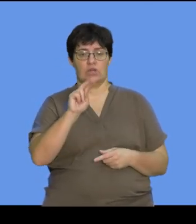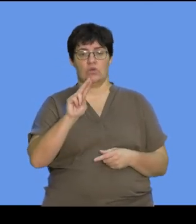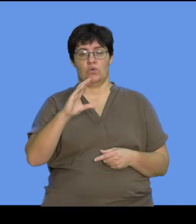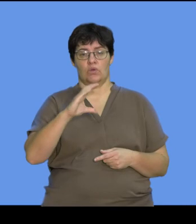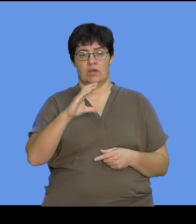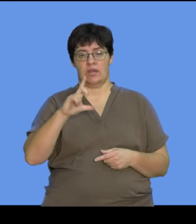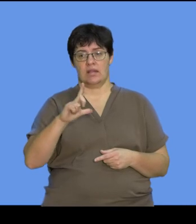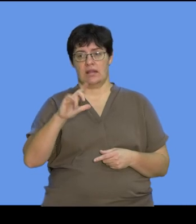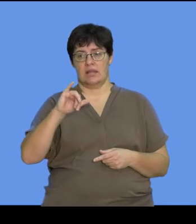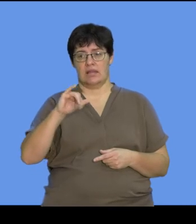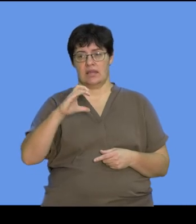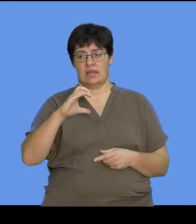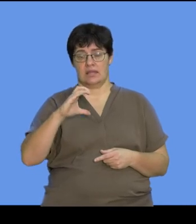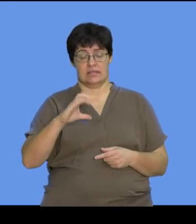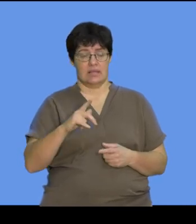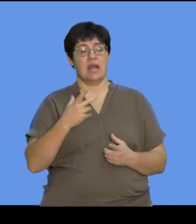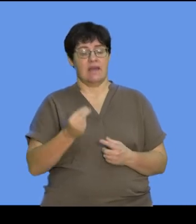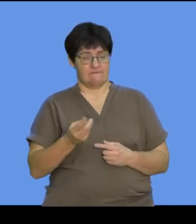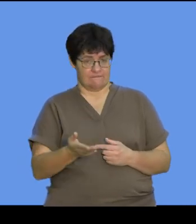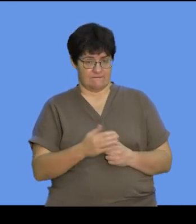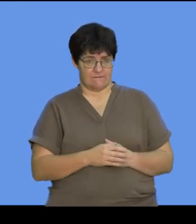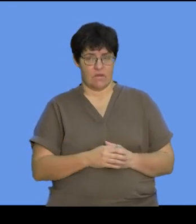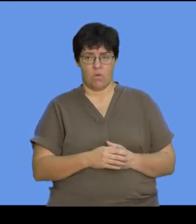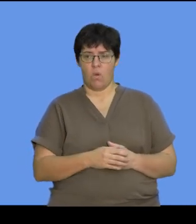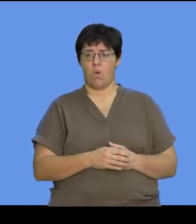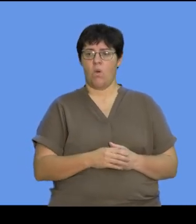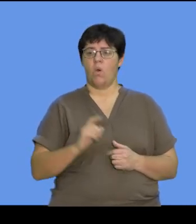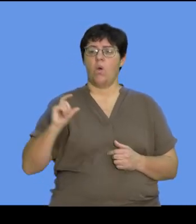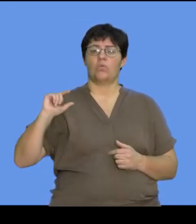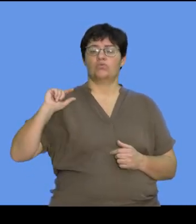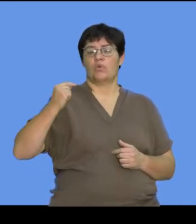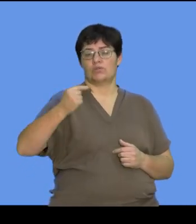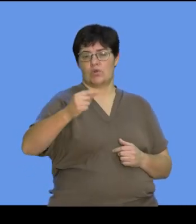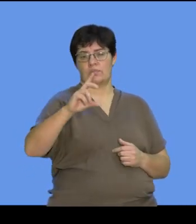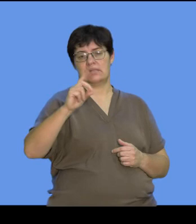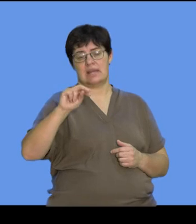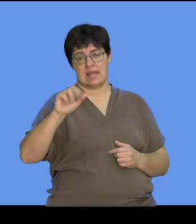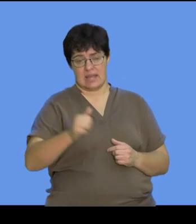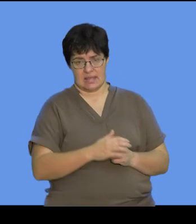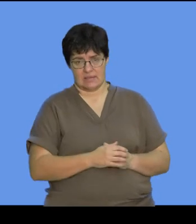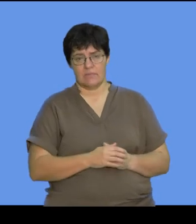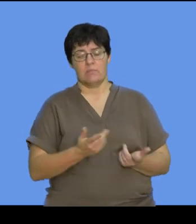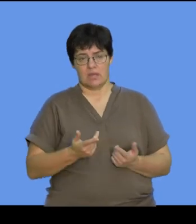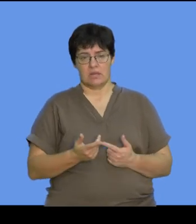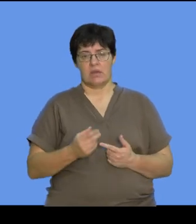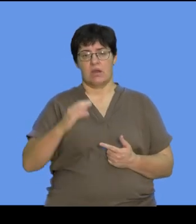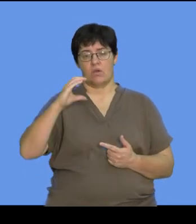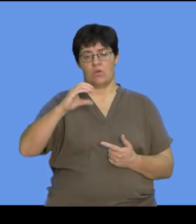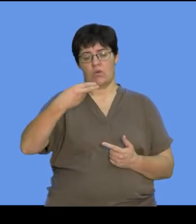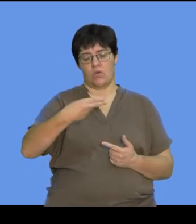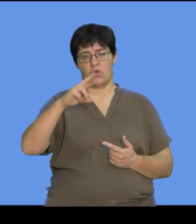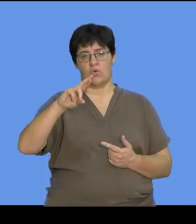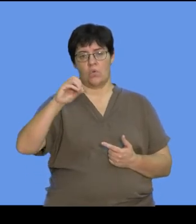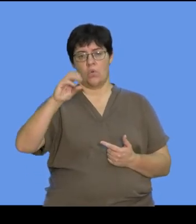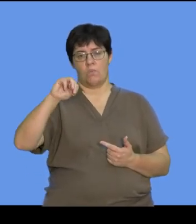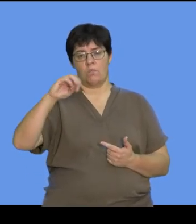in the nucleus, so we refer to that as nuclear DNA or chromosomal DNA, so it can be found as